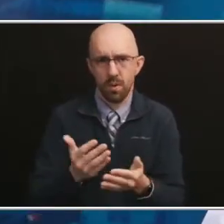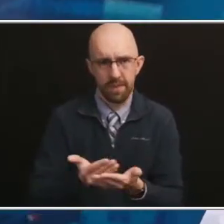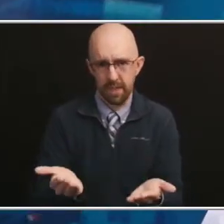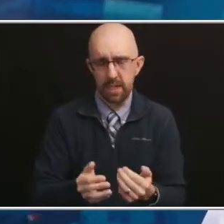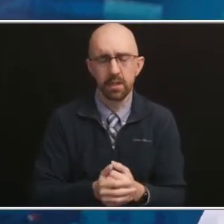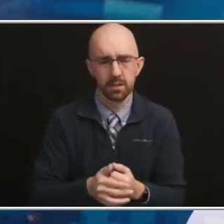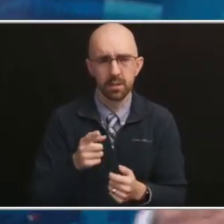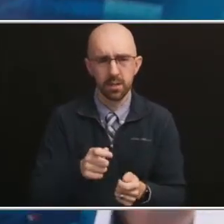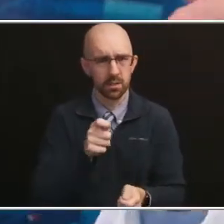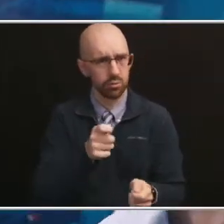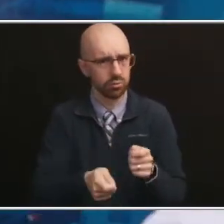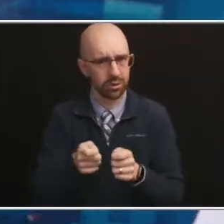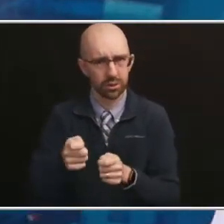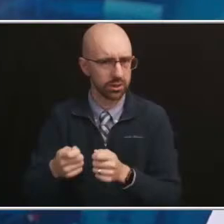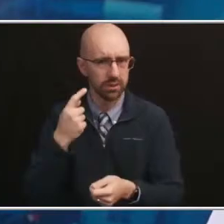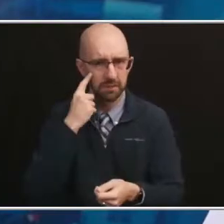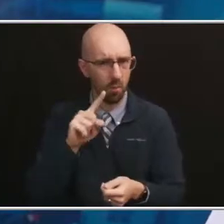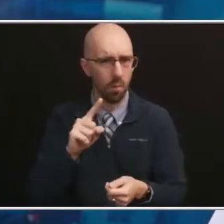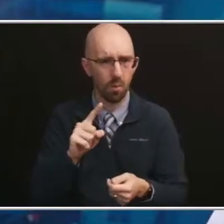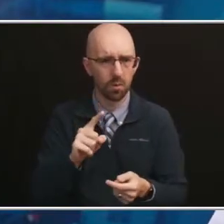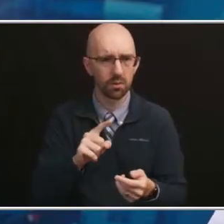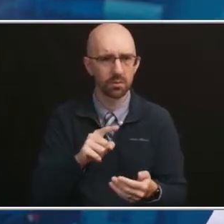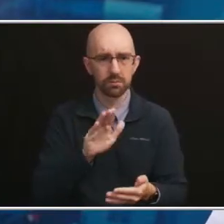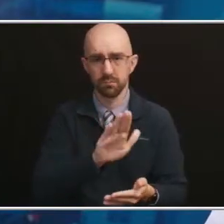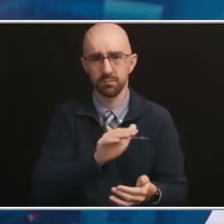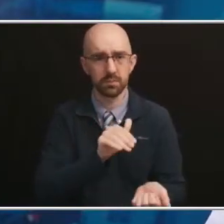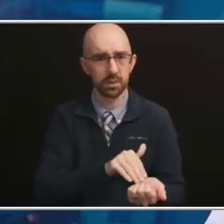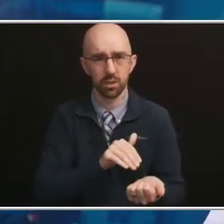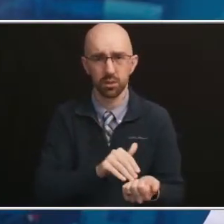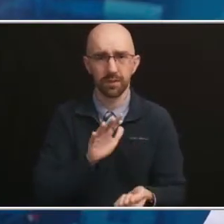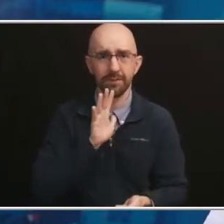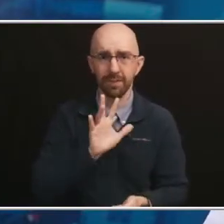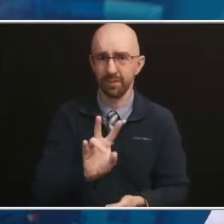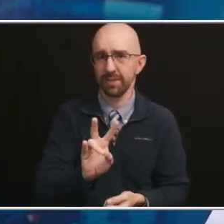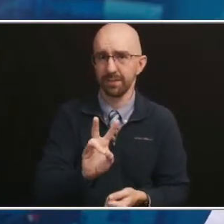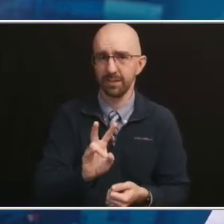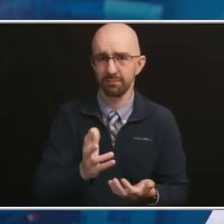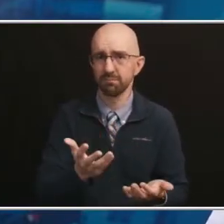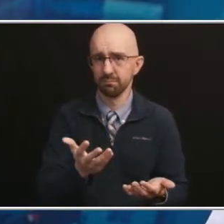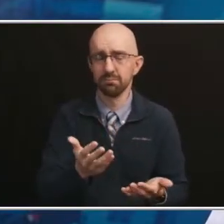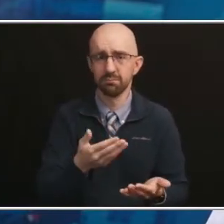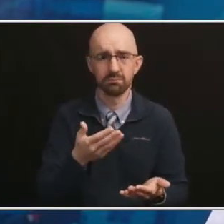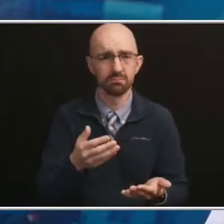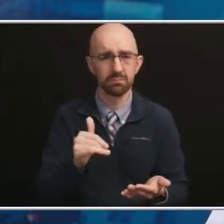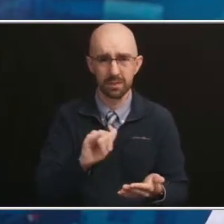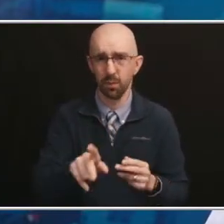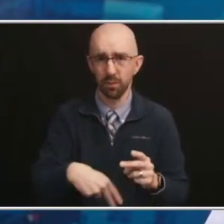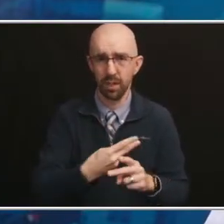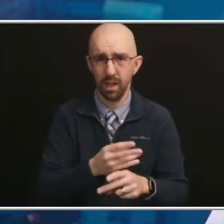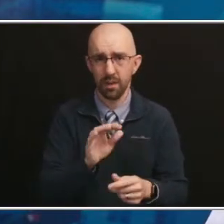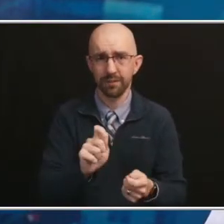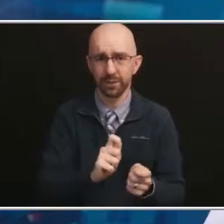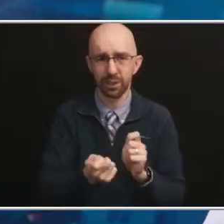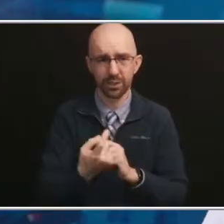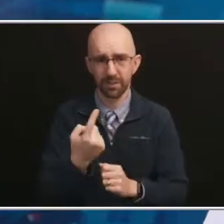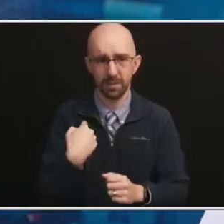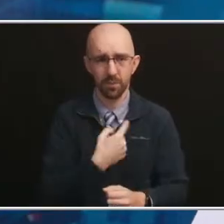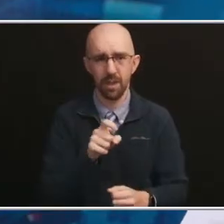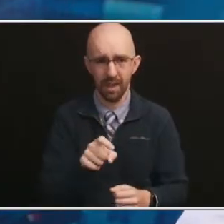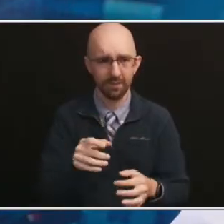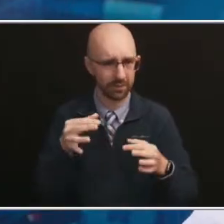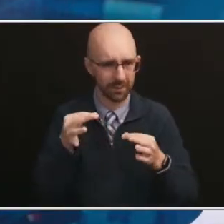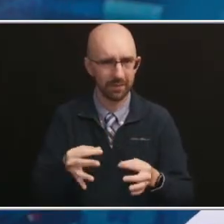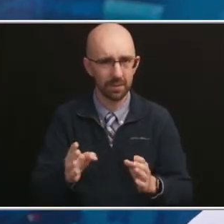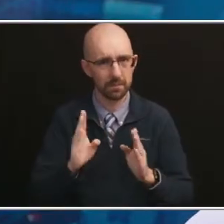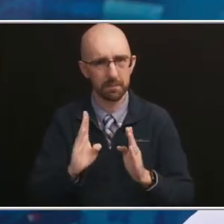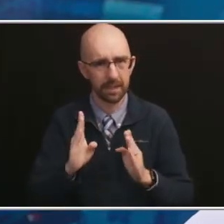for Dr. Beasley, 57 years old, and having these kinds of changes is something we definitely have to pay attention to.